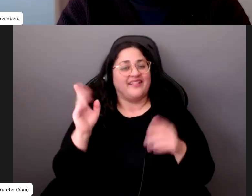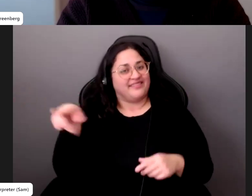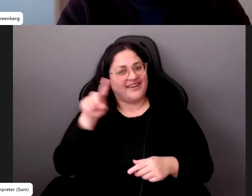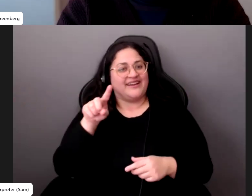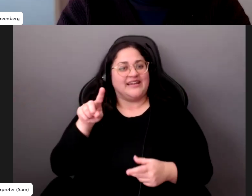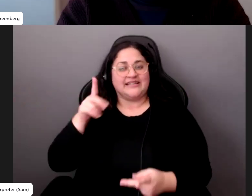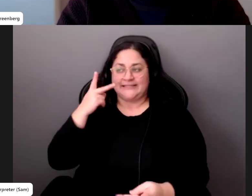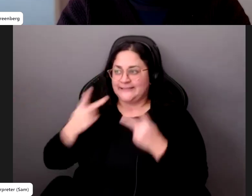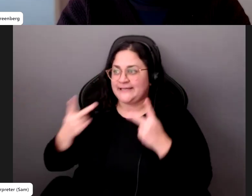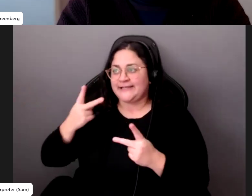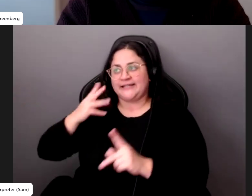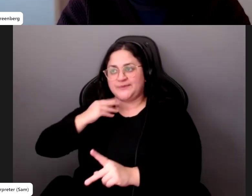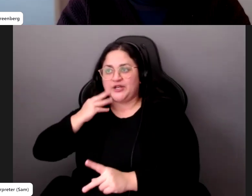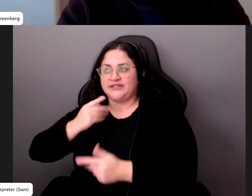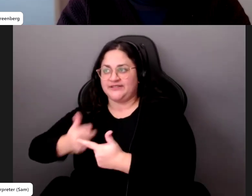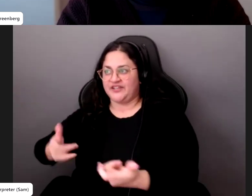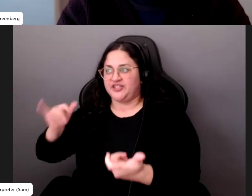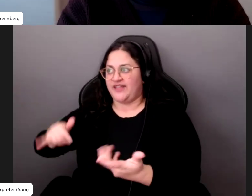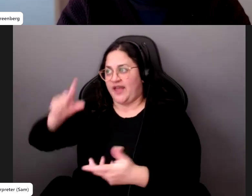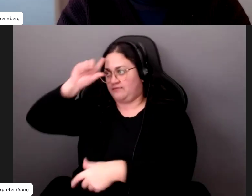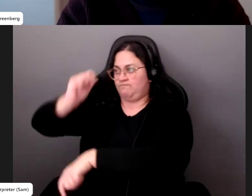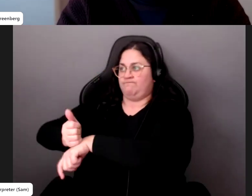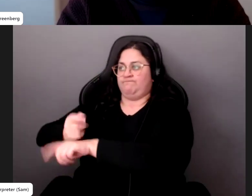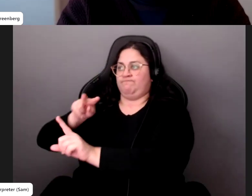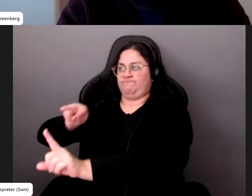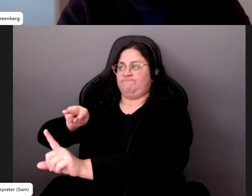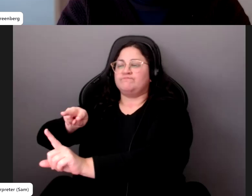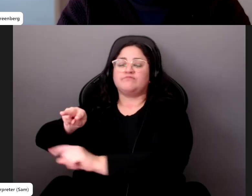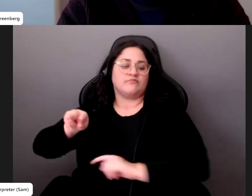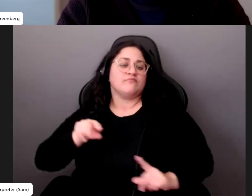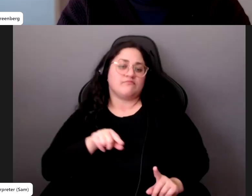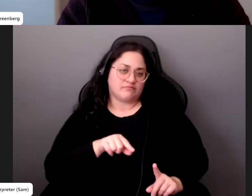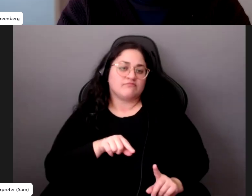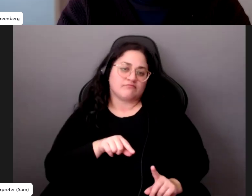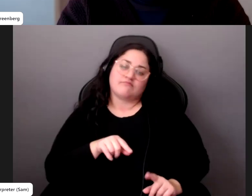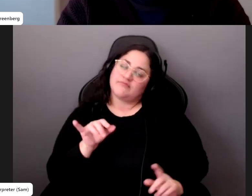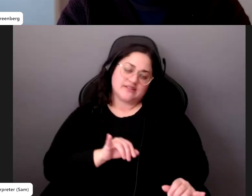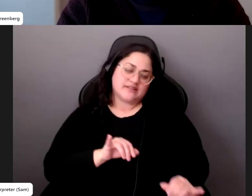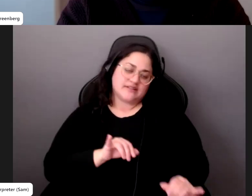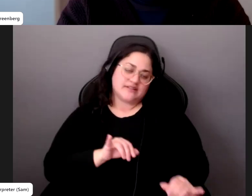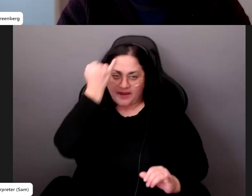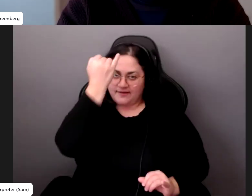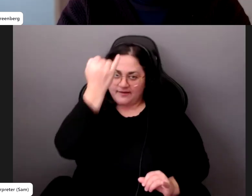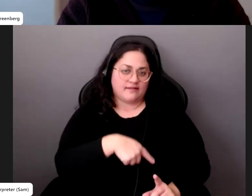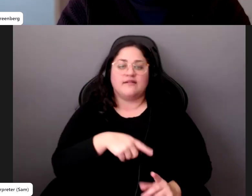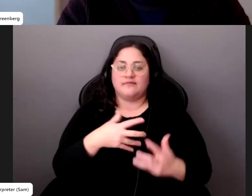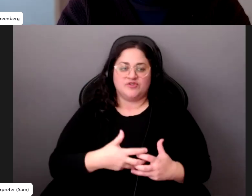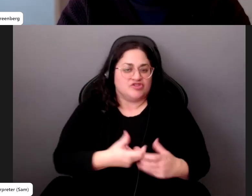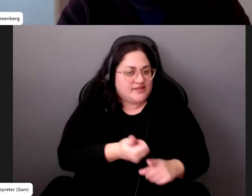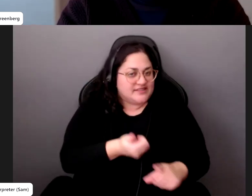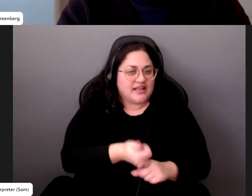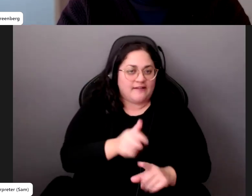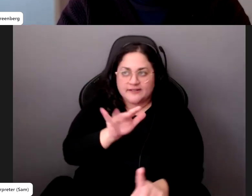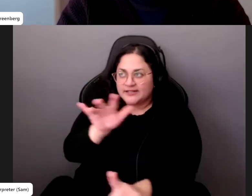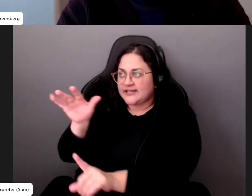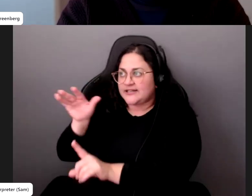And so that's why we always say you have to verify it, right? So if you're going to be using the